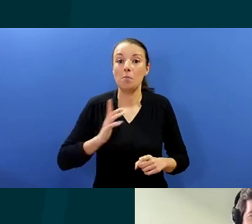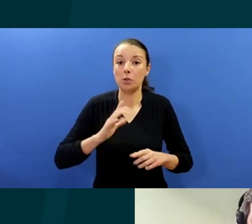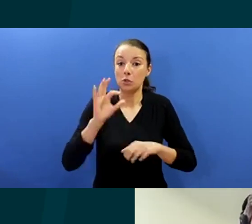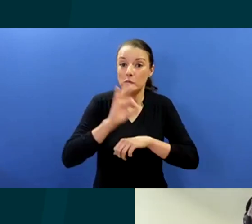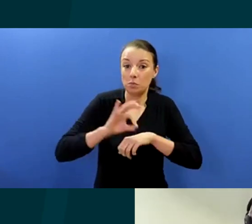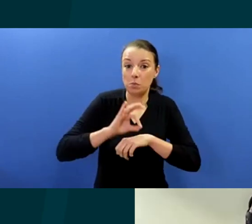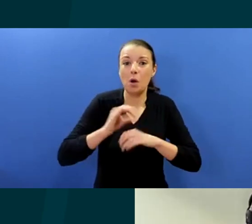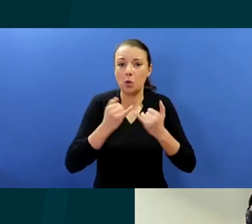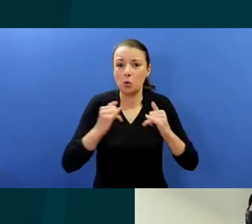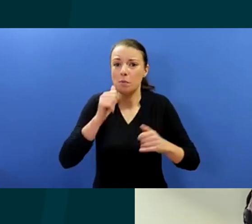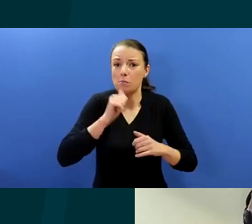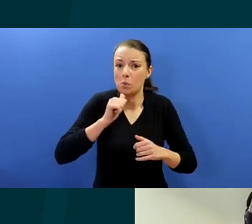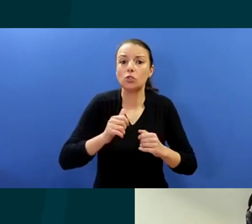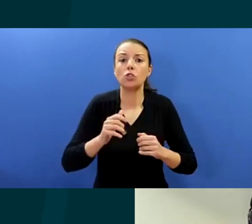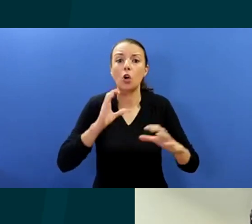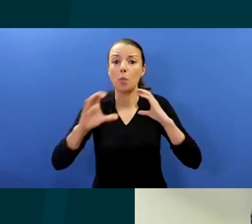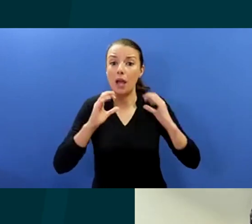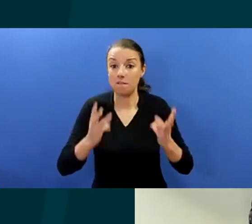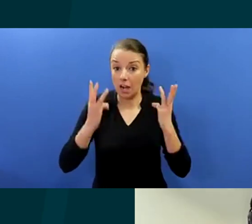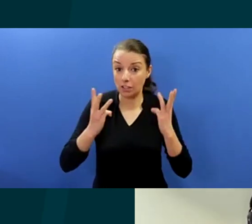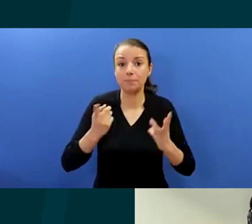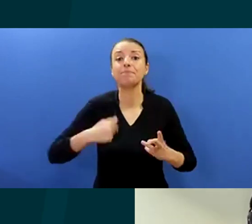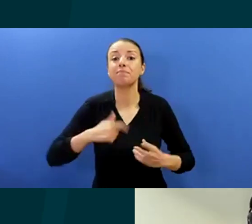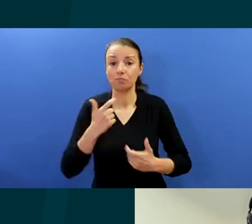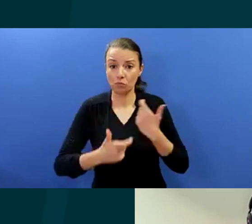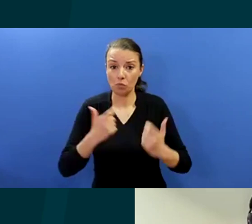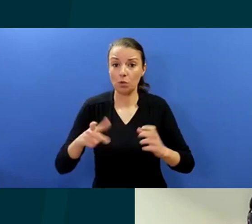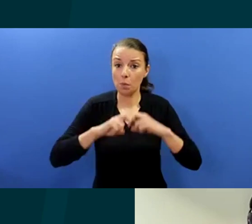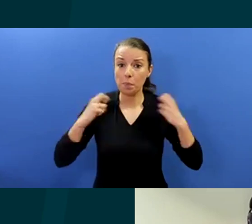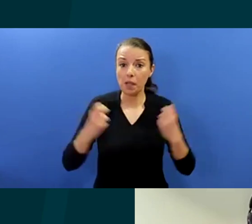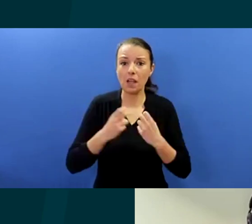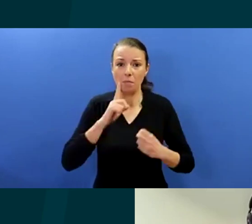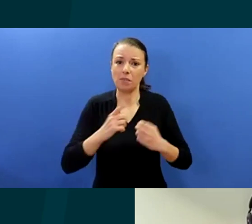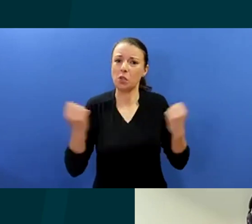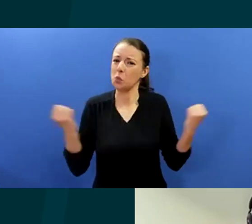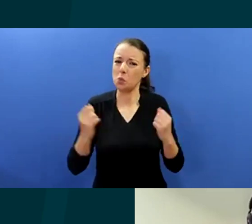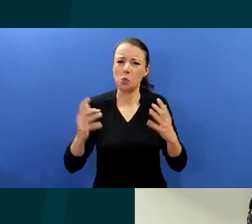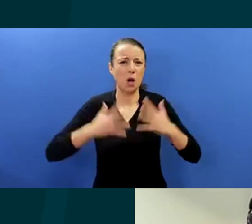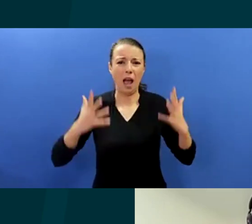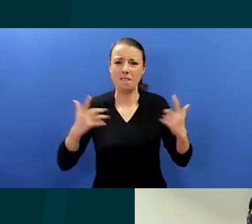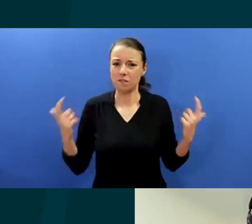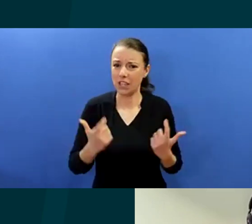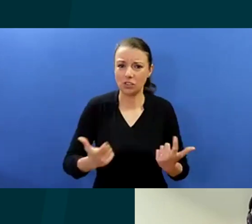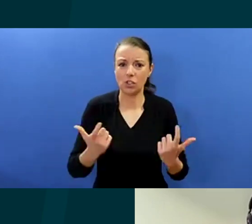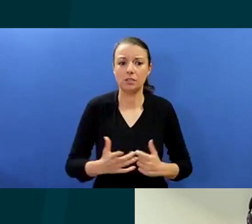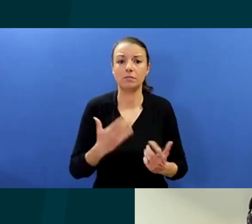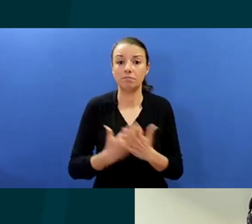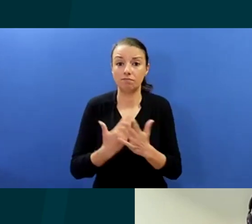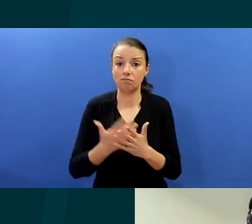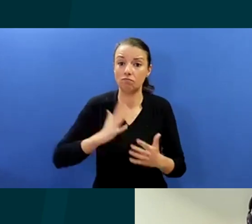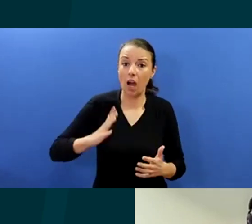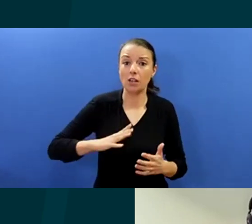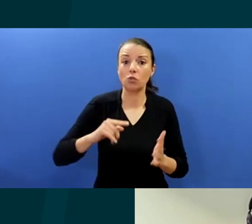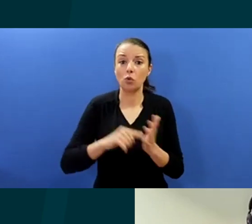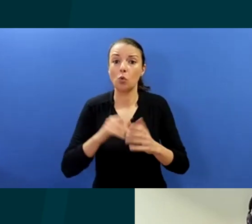quite big events, as you have imagined, that you do a real promotion of the project. So this goes through the